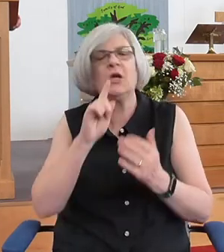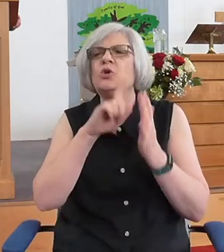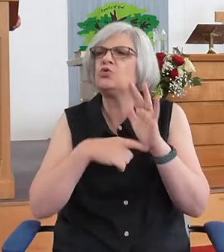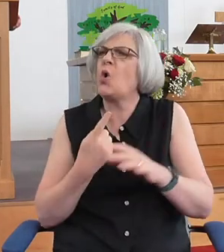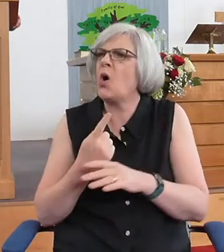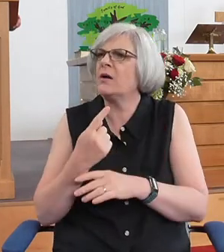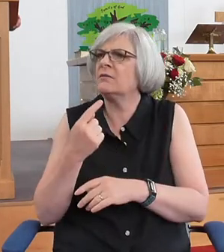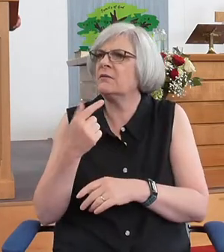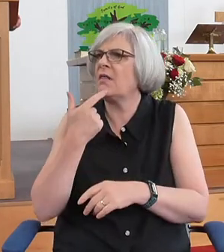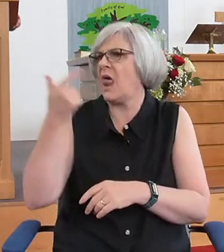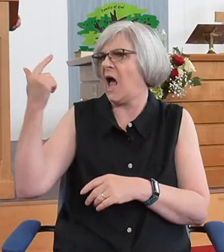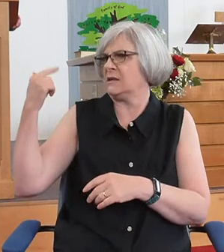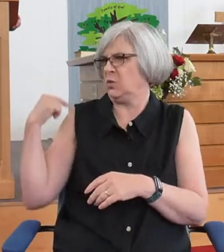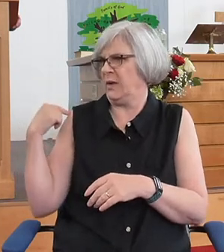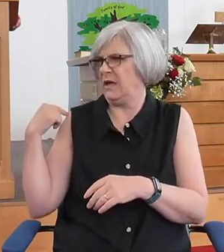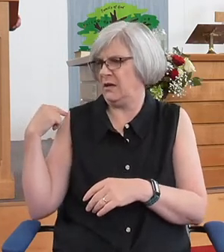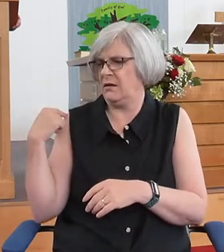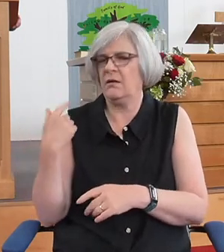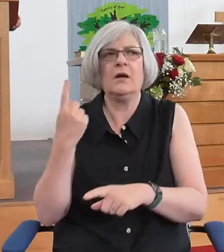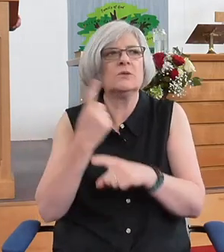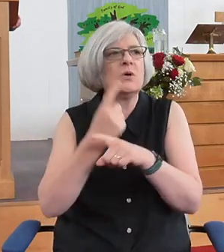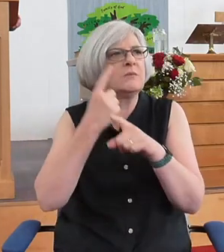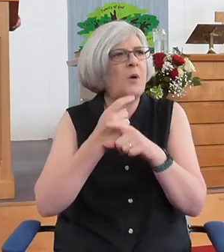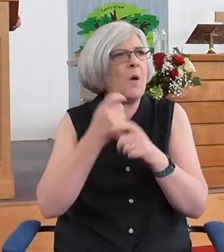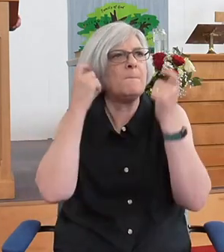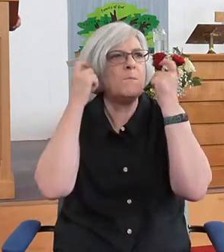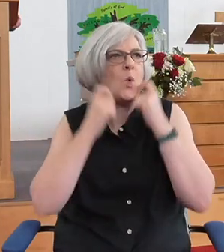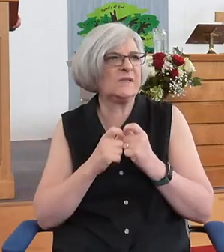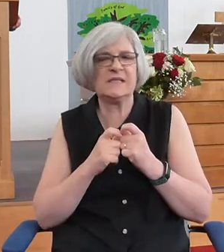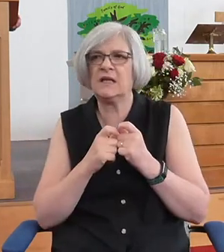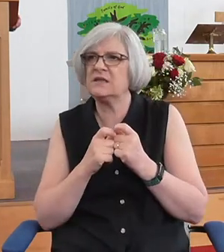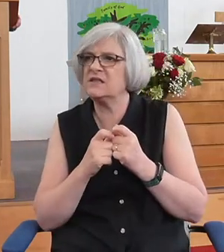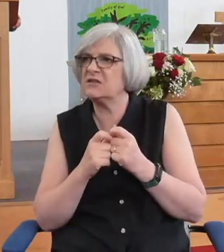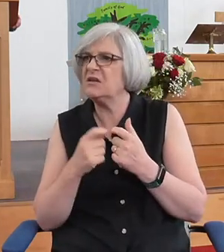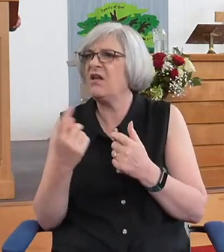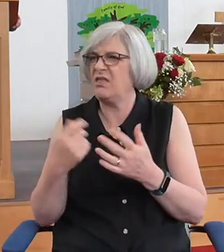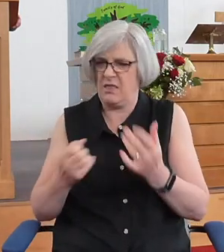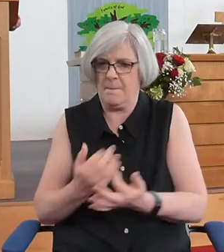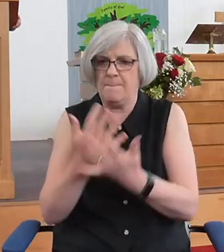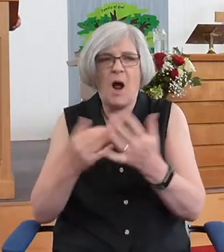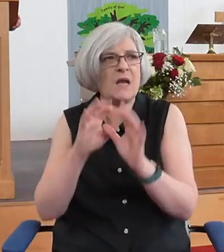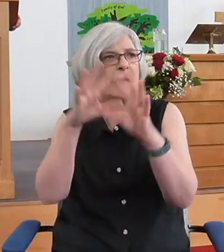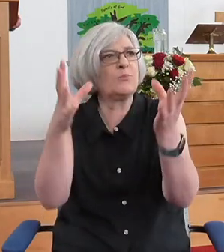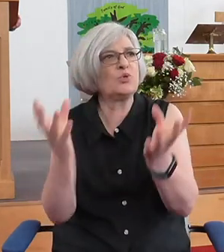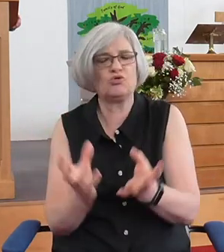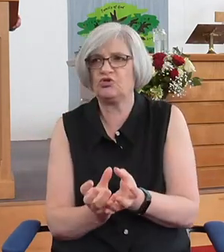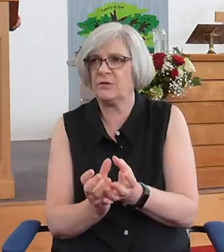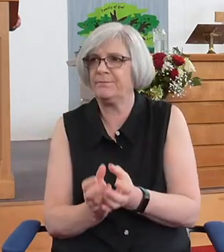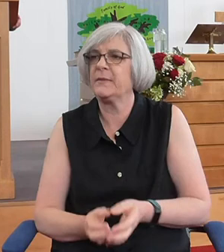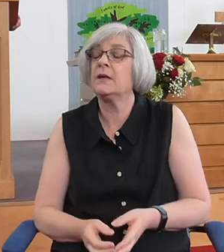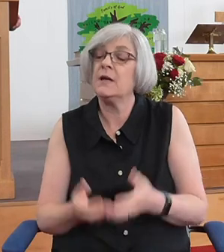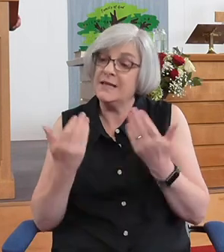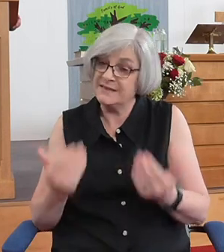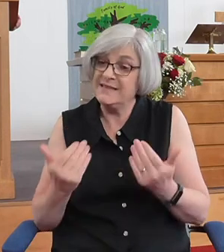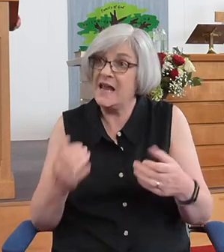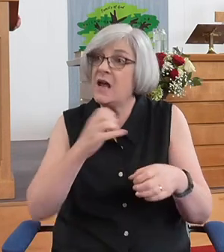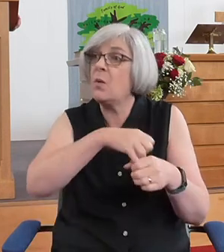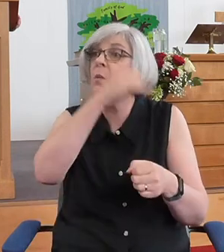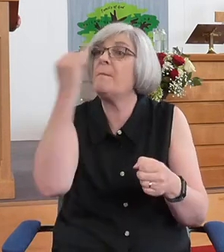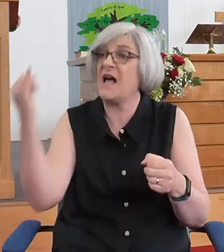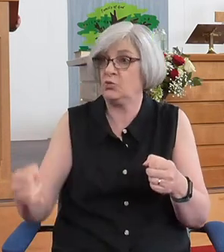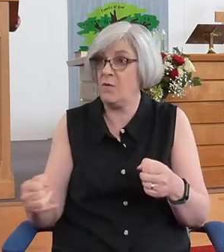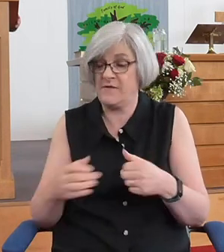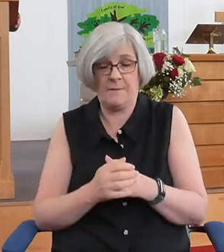story of Moses' calling at the burning bush last week. Today we're looking at the Passover. So what's happened in